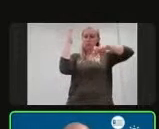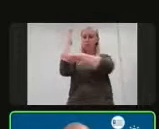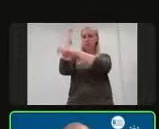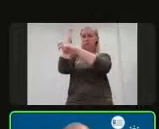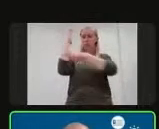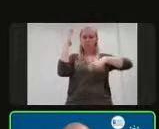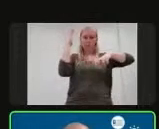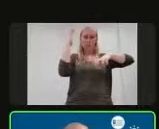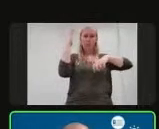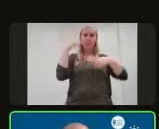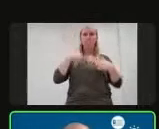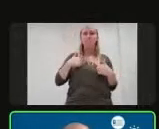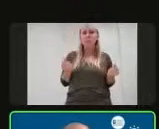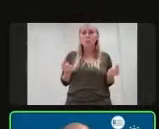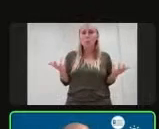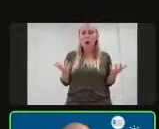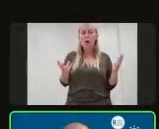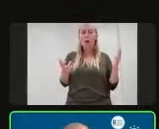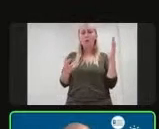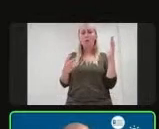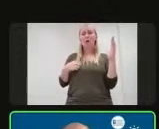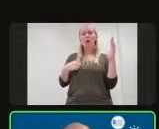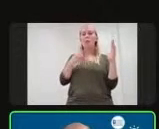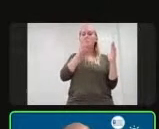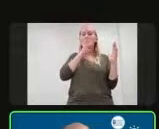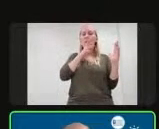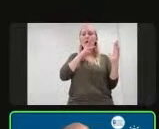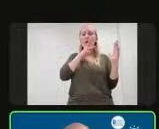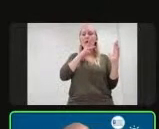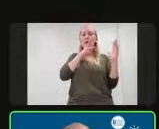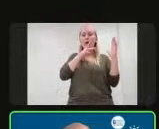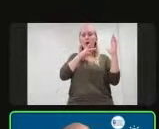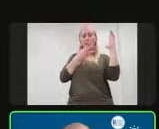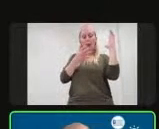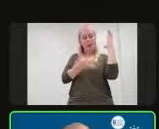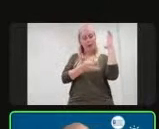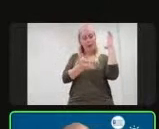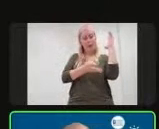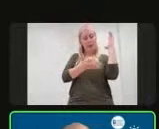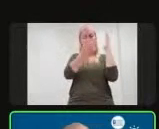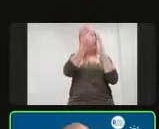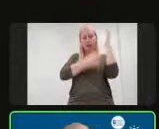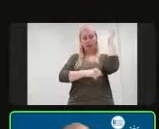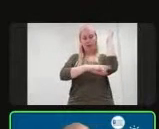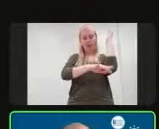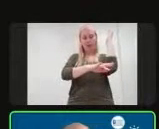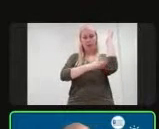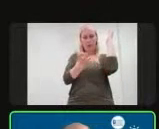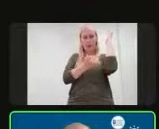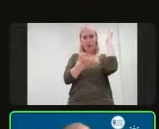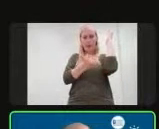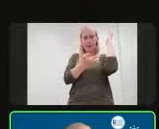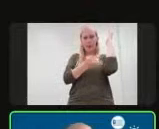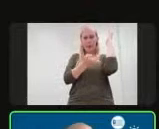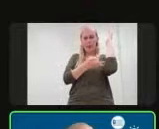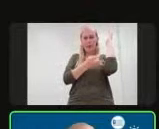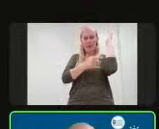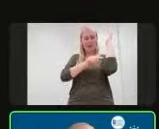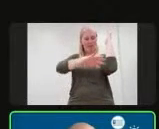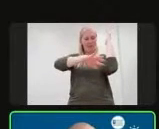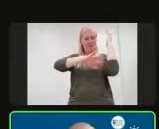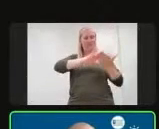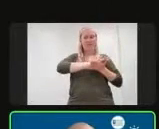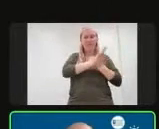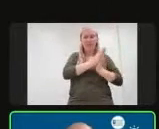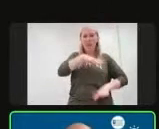would let the hose run in the dirt under the tree, and then it would just turn into this